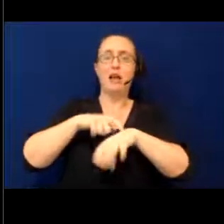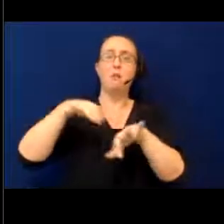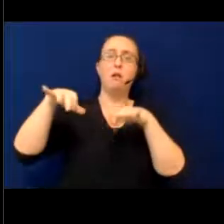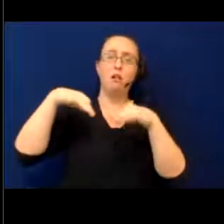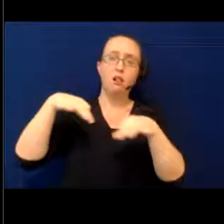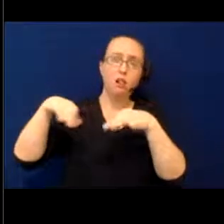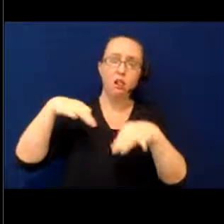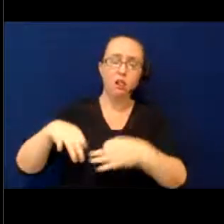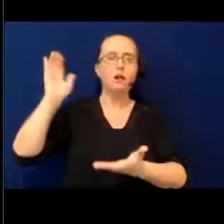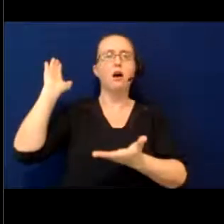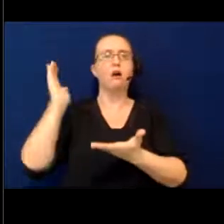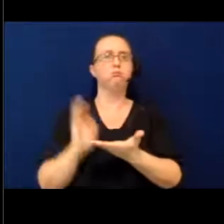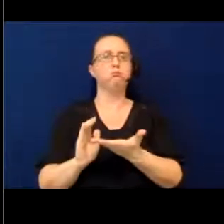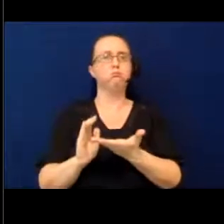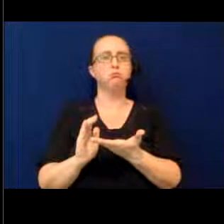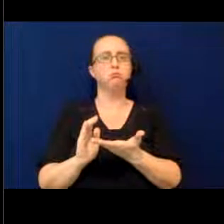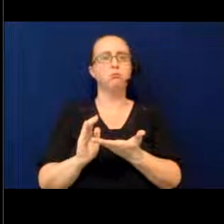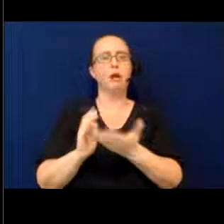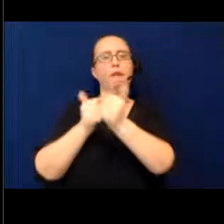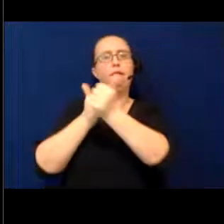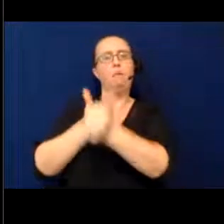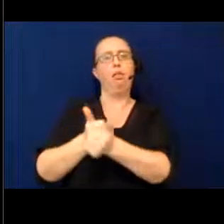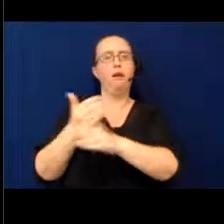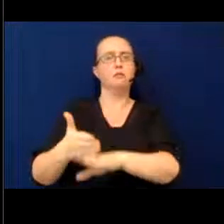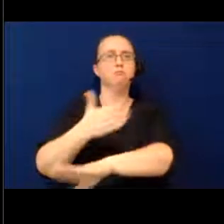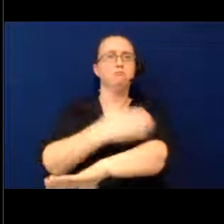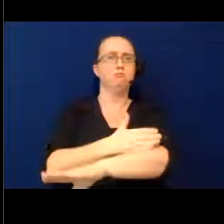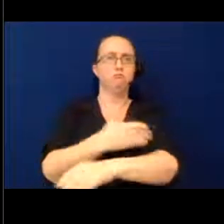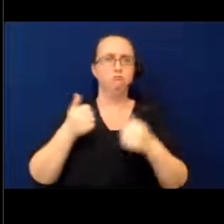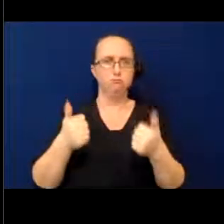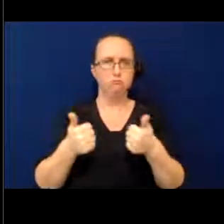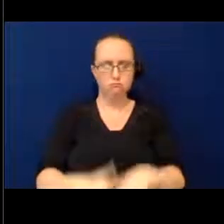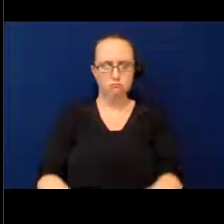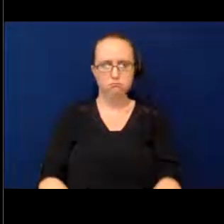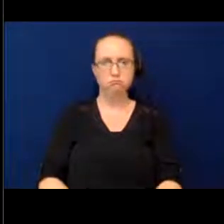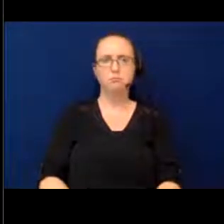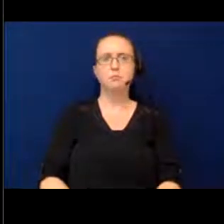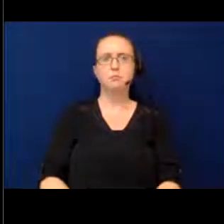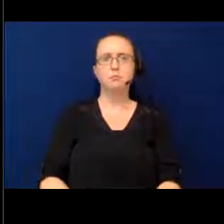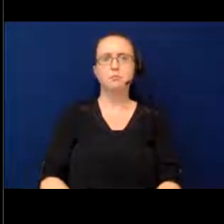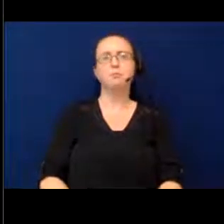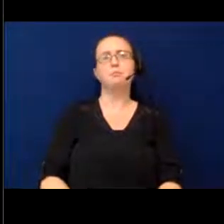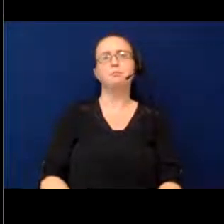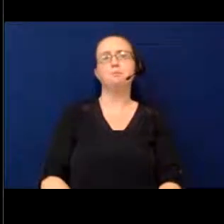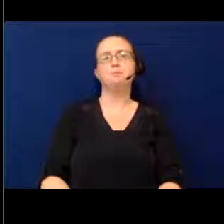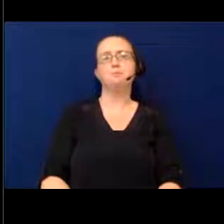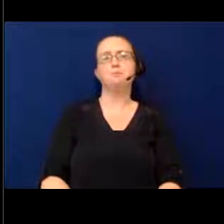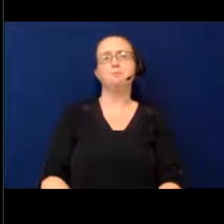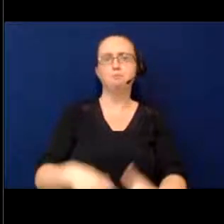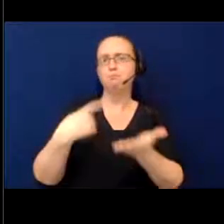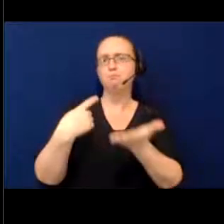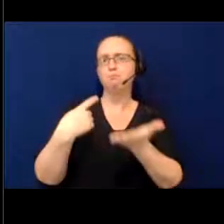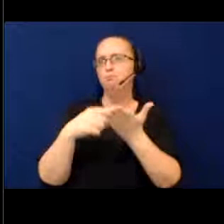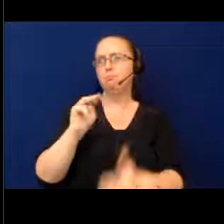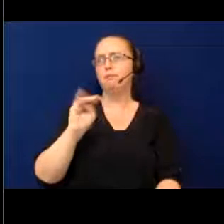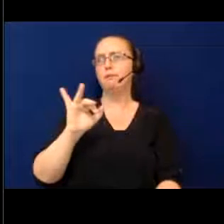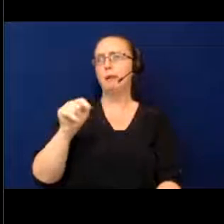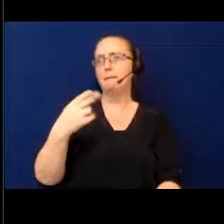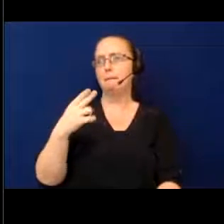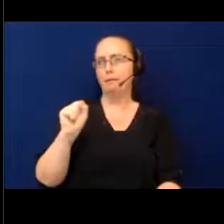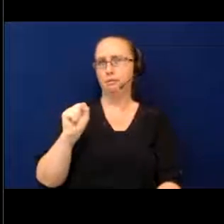it also helps us with compliance. So let's talk about some myths about plain language. Well, plain language